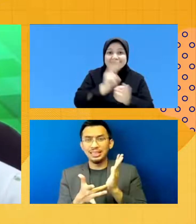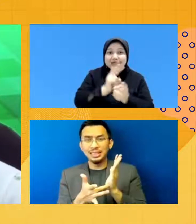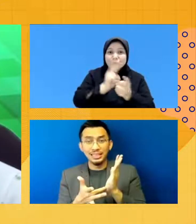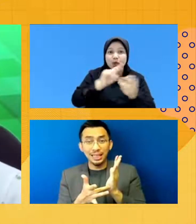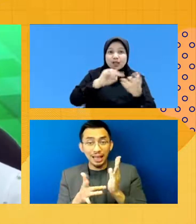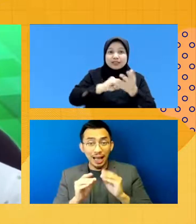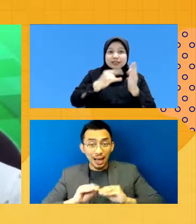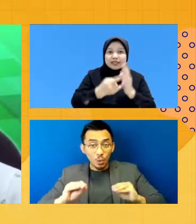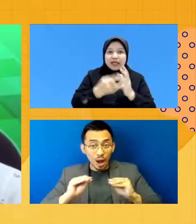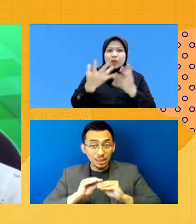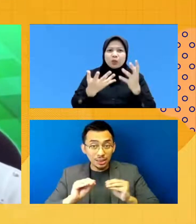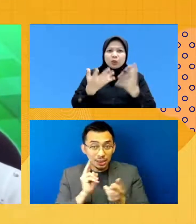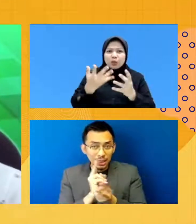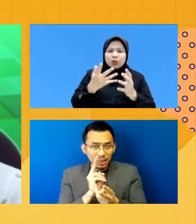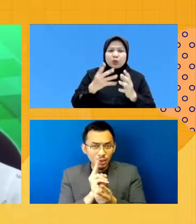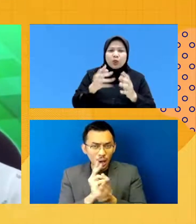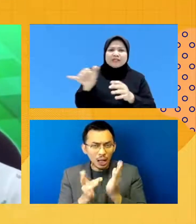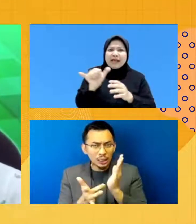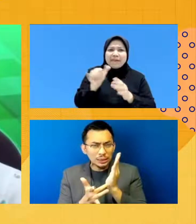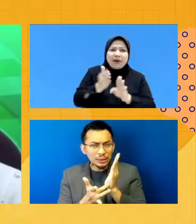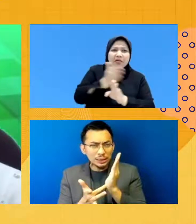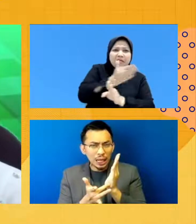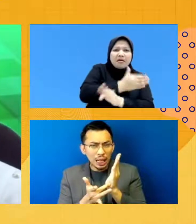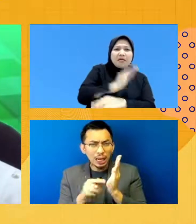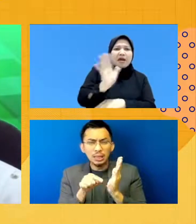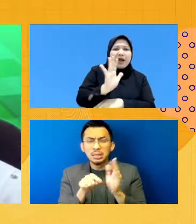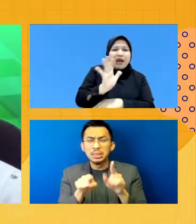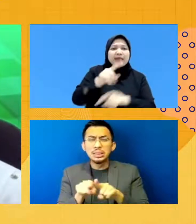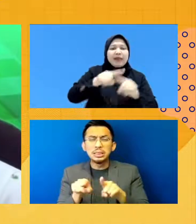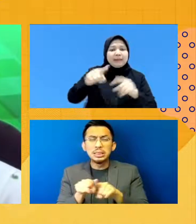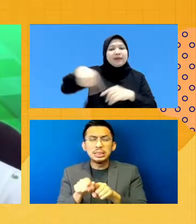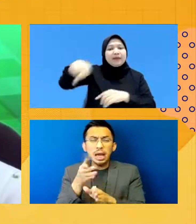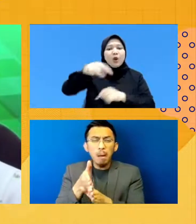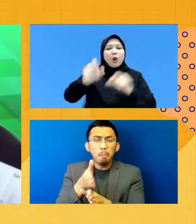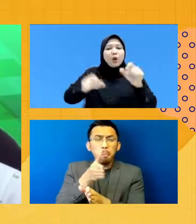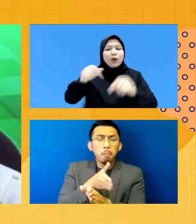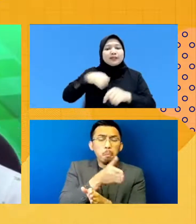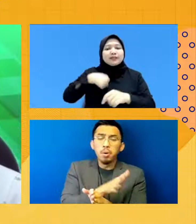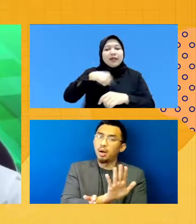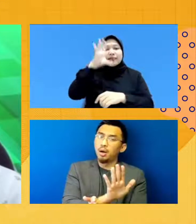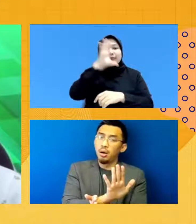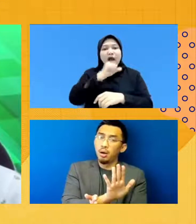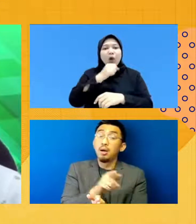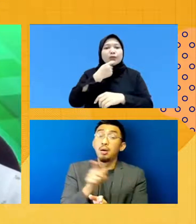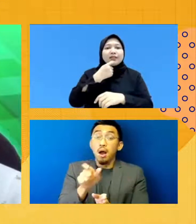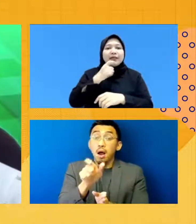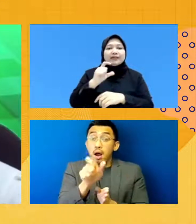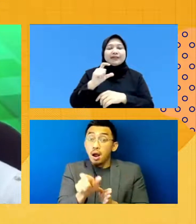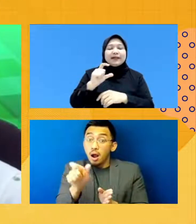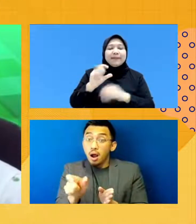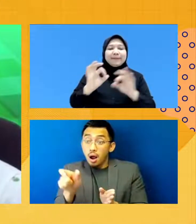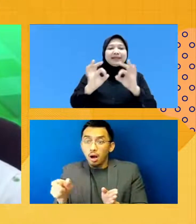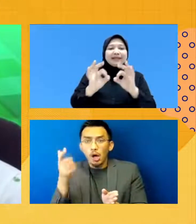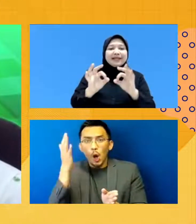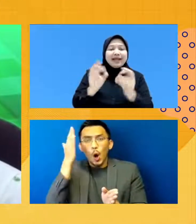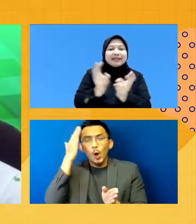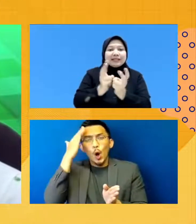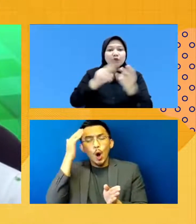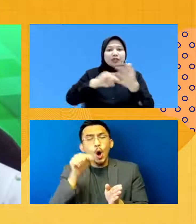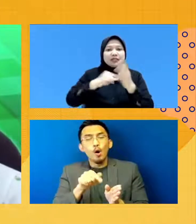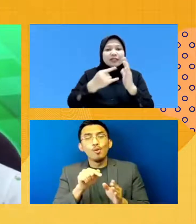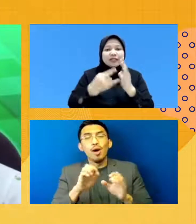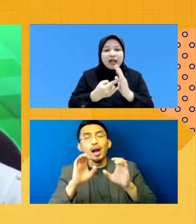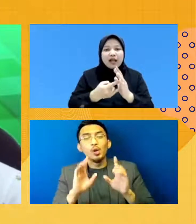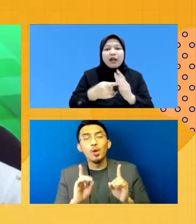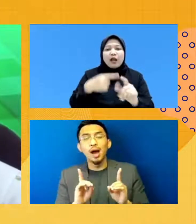as before. But now the people want to talk about the sexuality and sex education, and even Me personally, we did recently, and it started